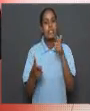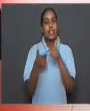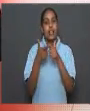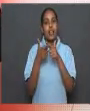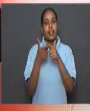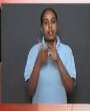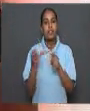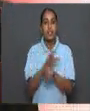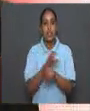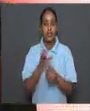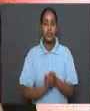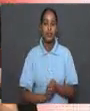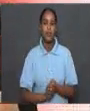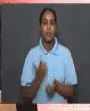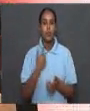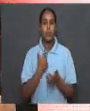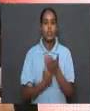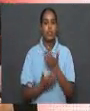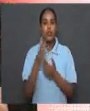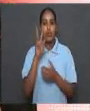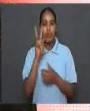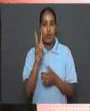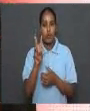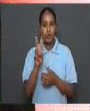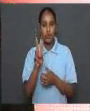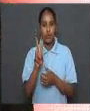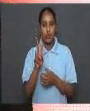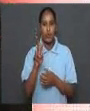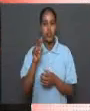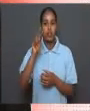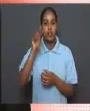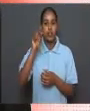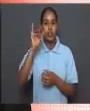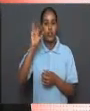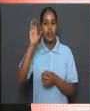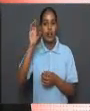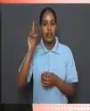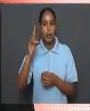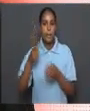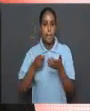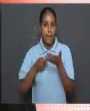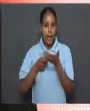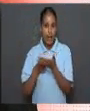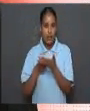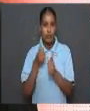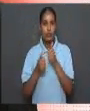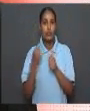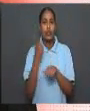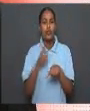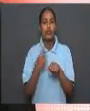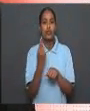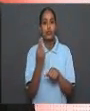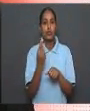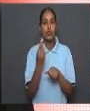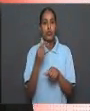secondary cells. We discussed both the nickel-cadmium battery, which is often